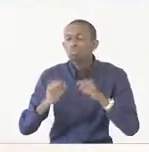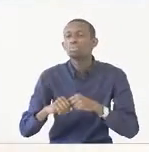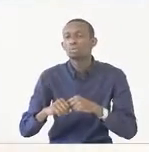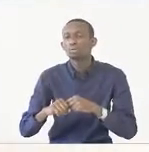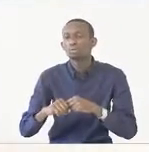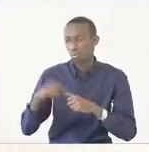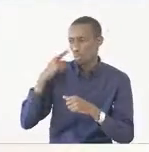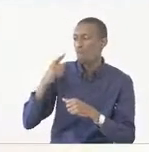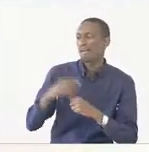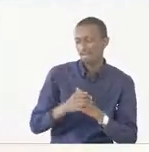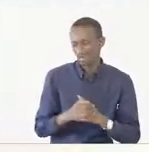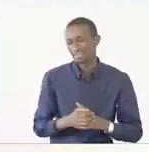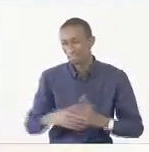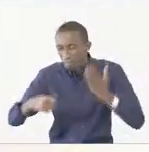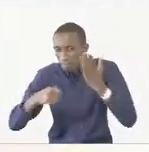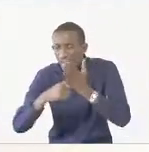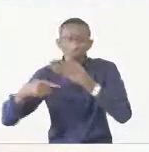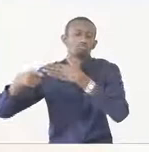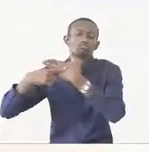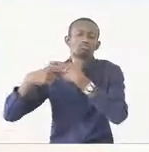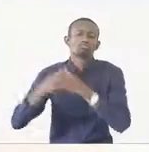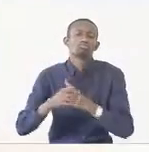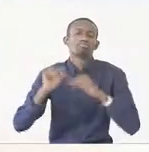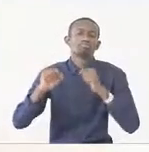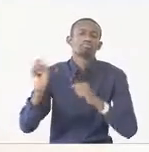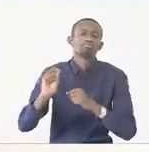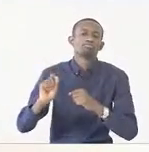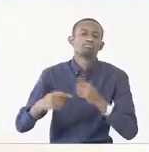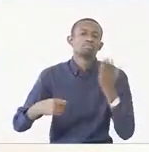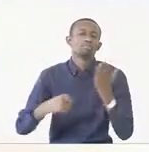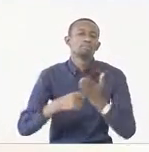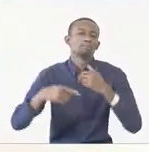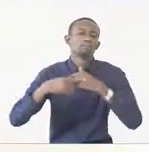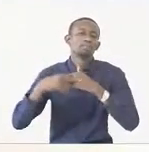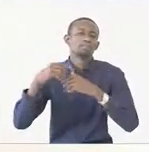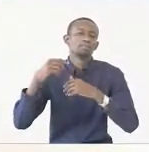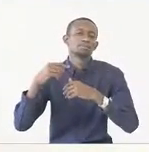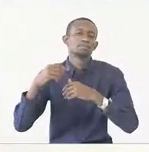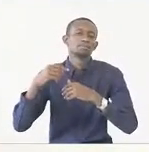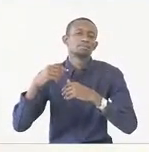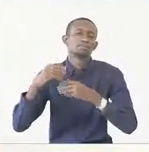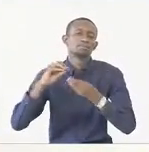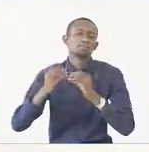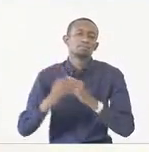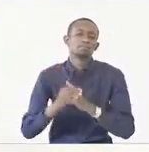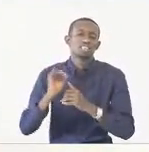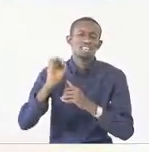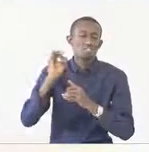negative. In the case, can be calculated to be negative when this theta